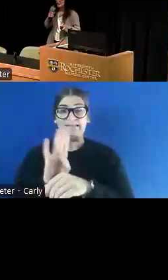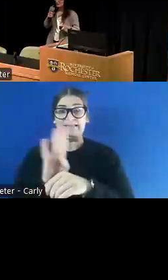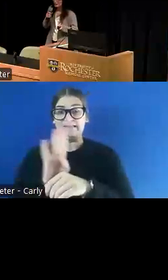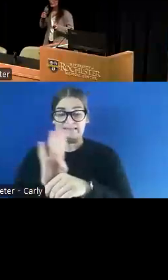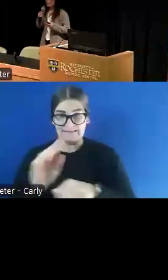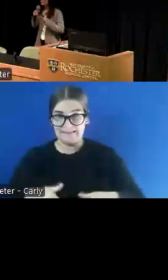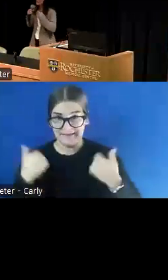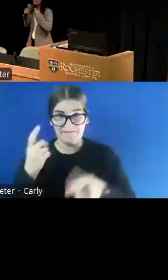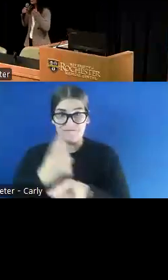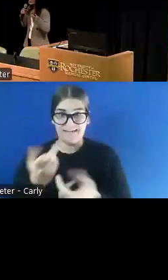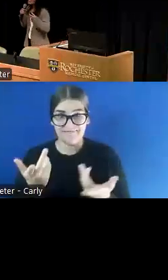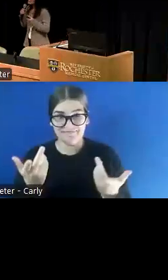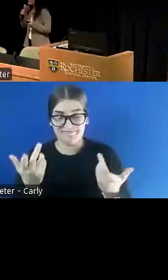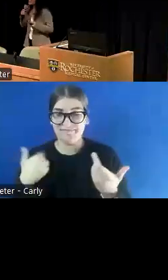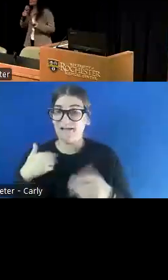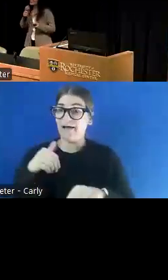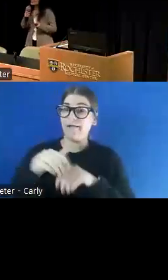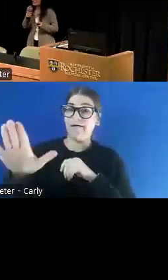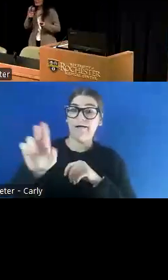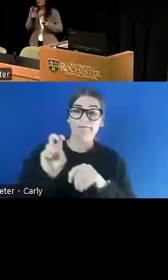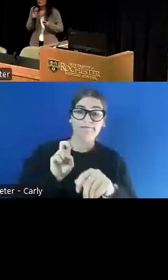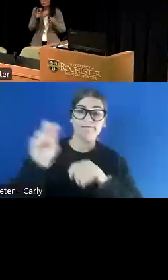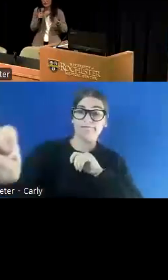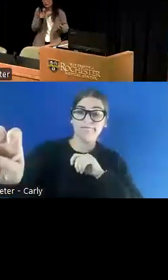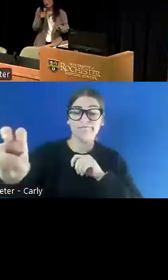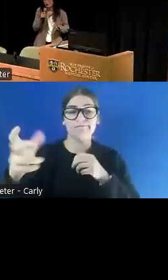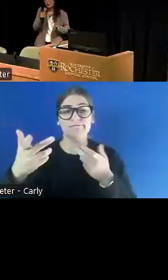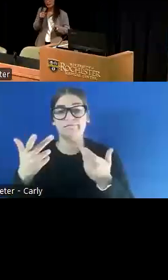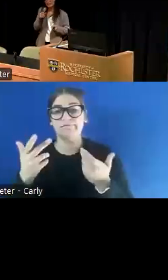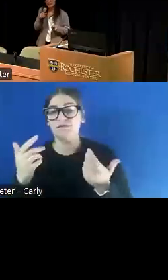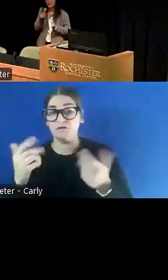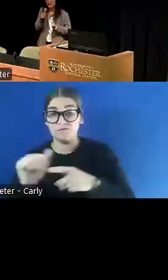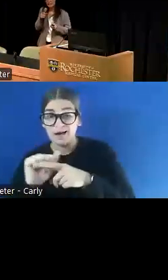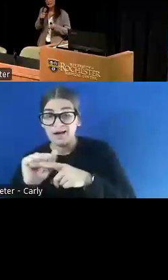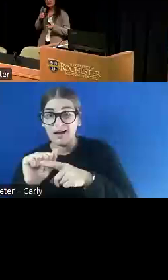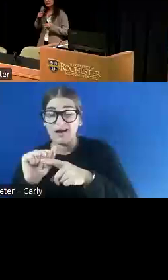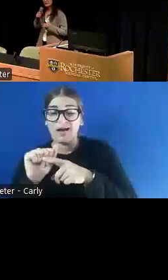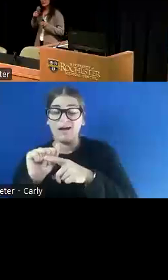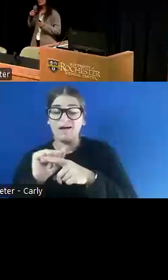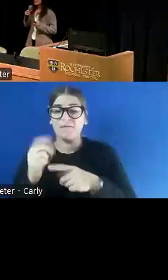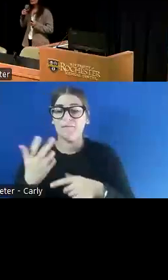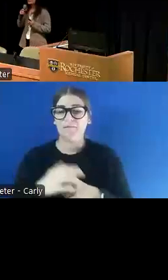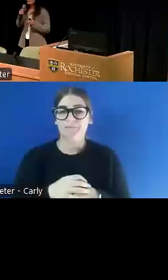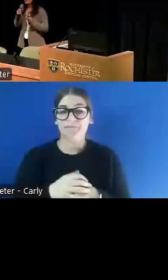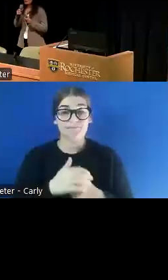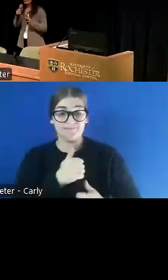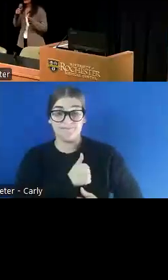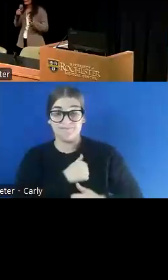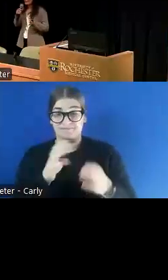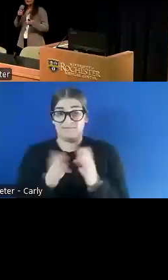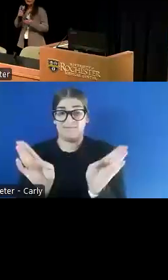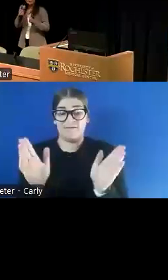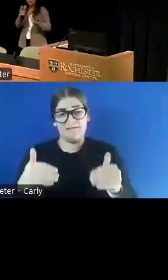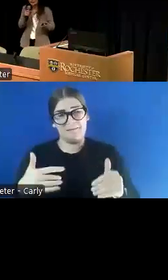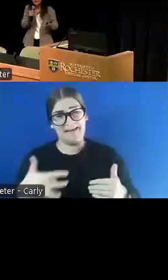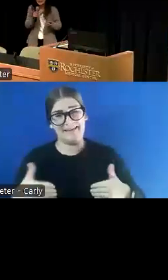and being deployed in different settings and going into frequent trainings. And military in general, they're quite young.